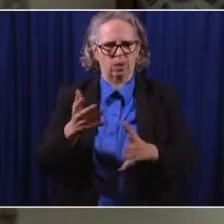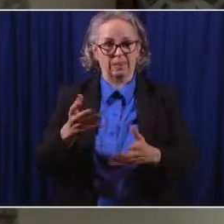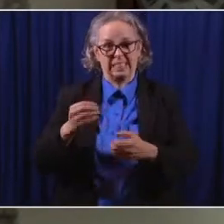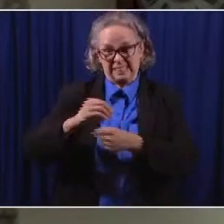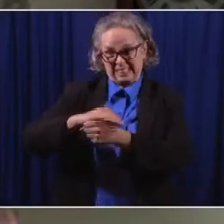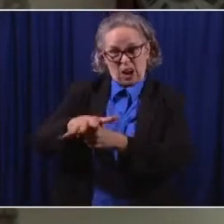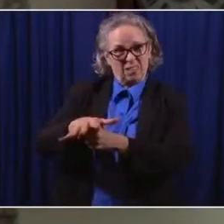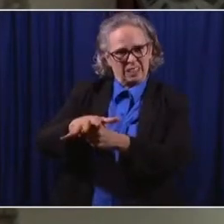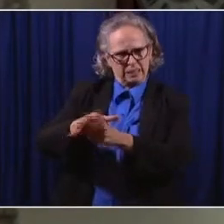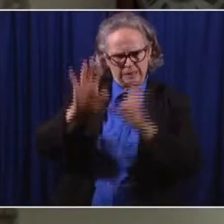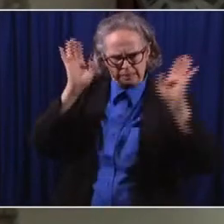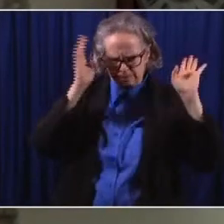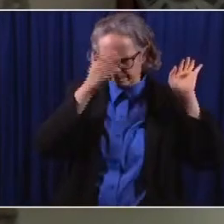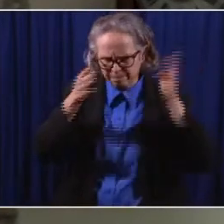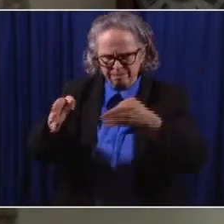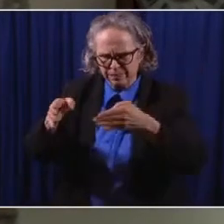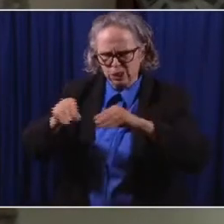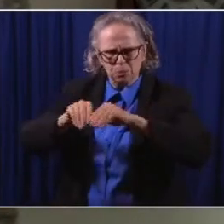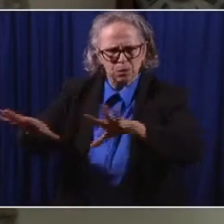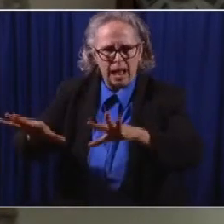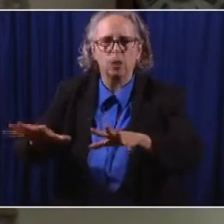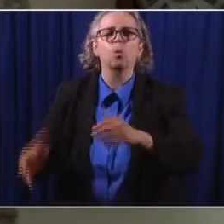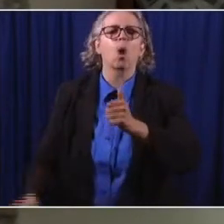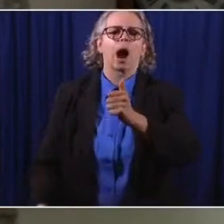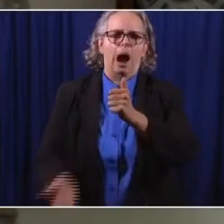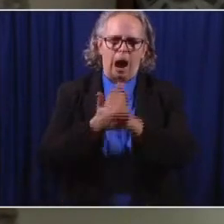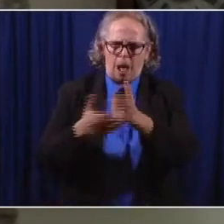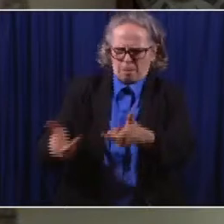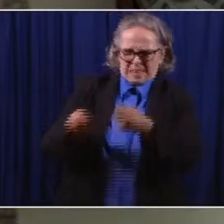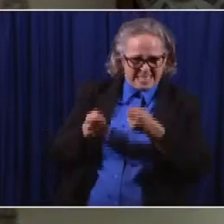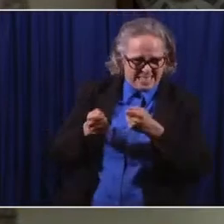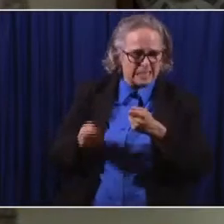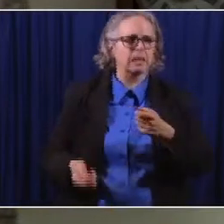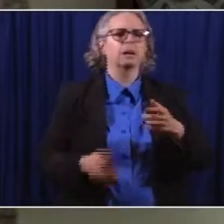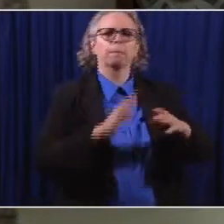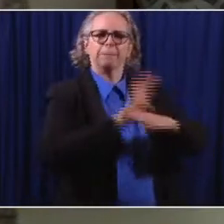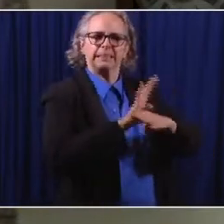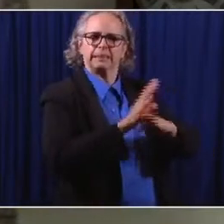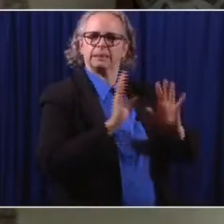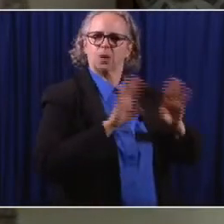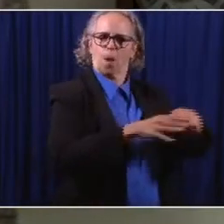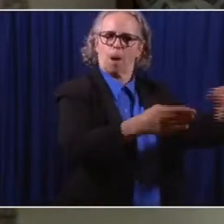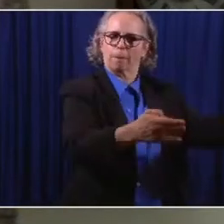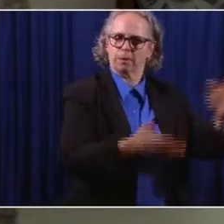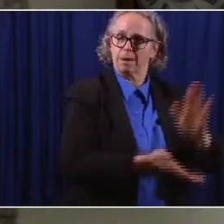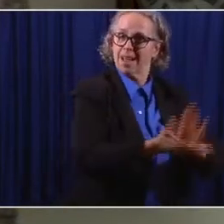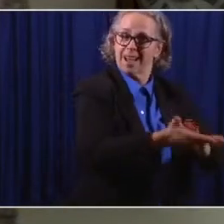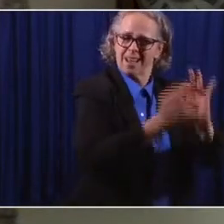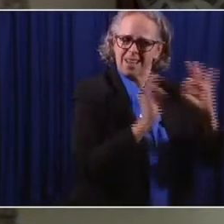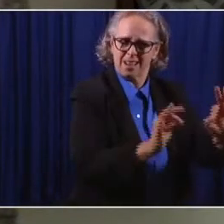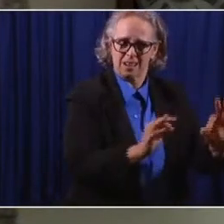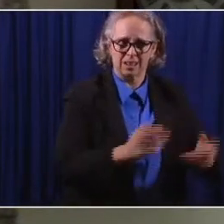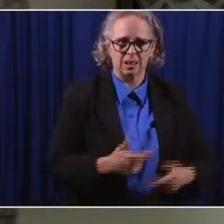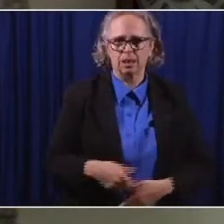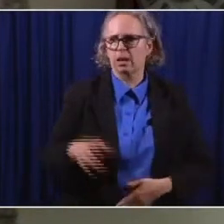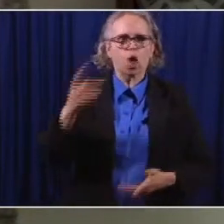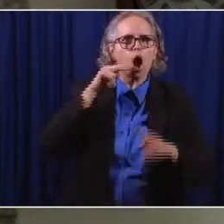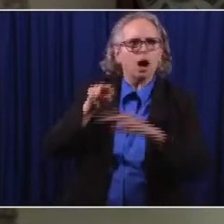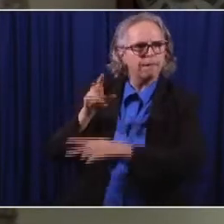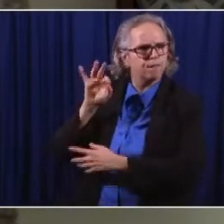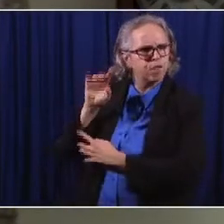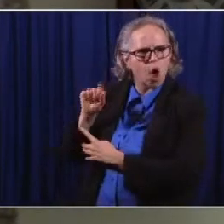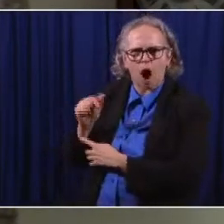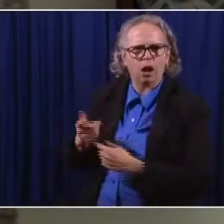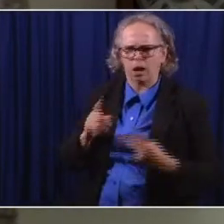If that flares up, if we had a situation like we saw in Florida, a situation like we've seen in Mississippi recently or earlier